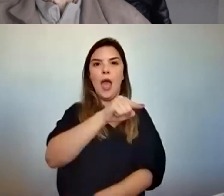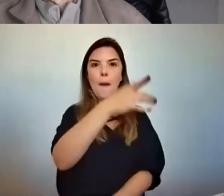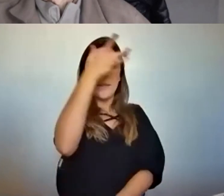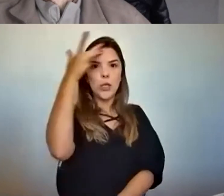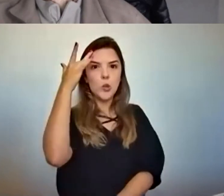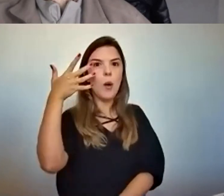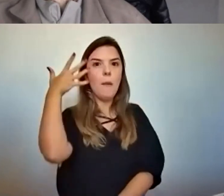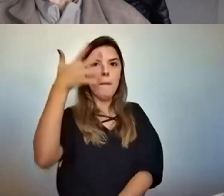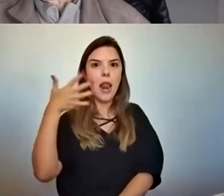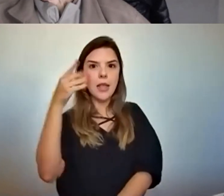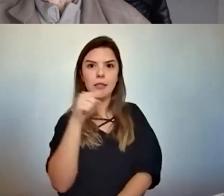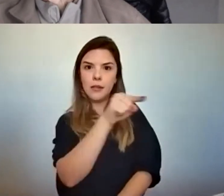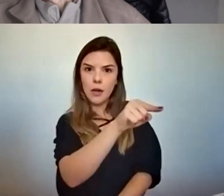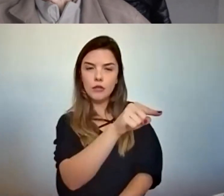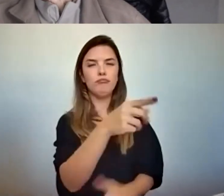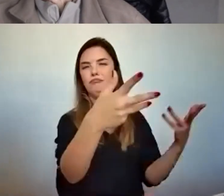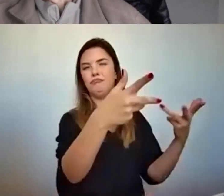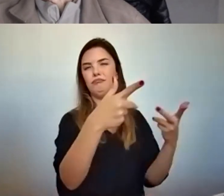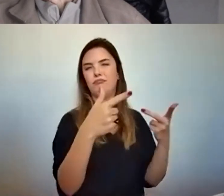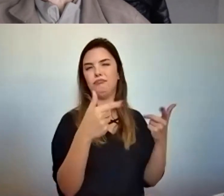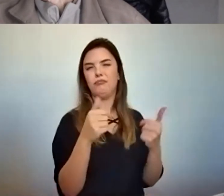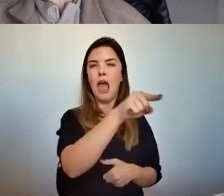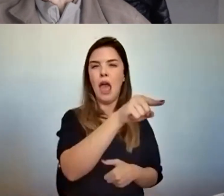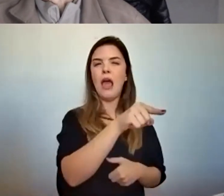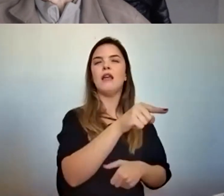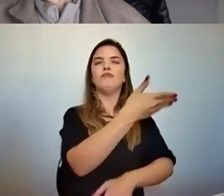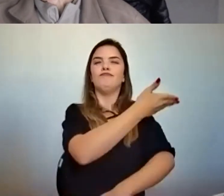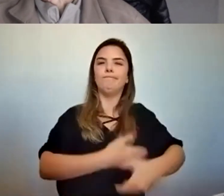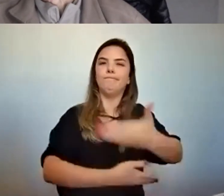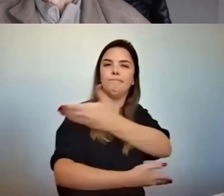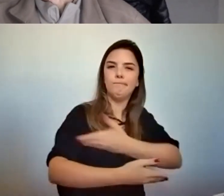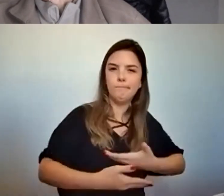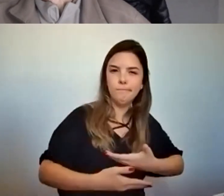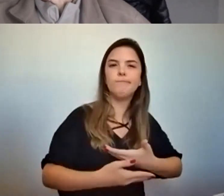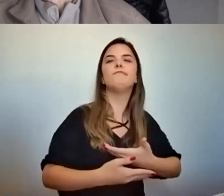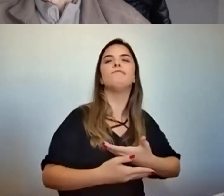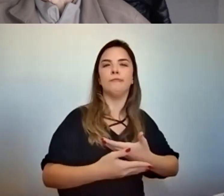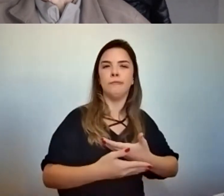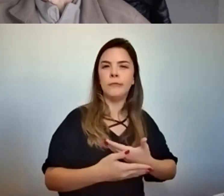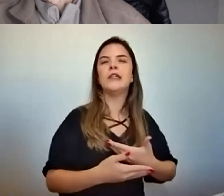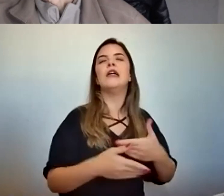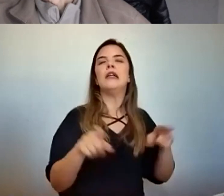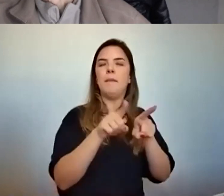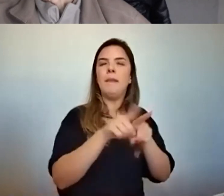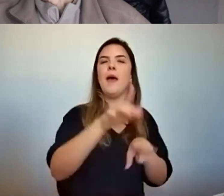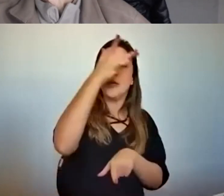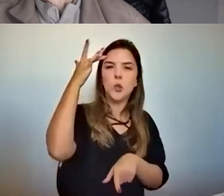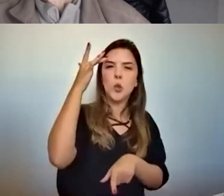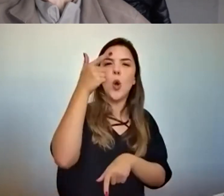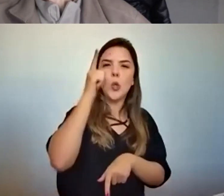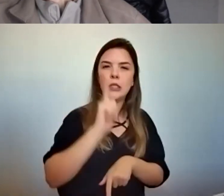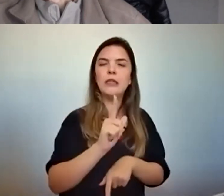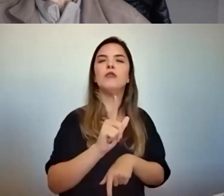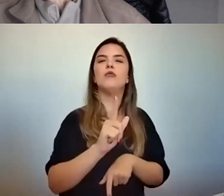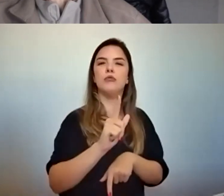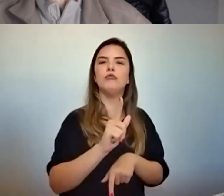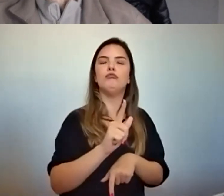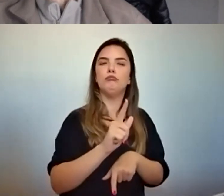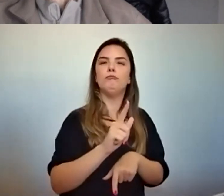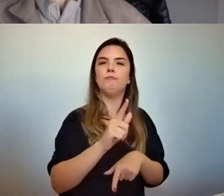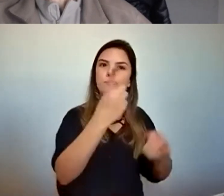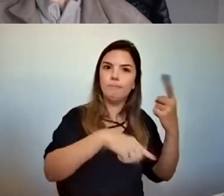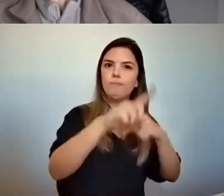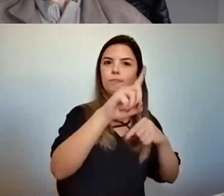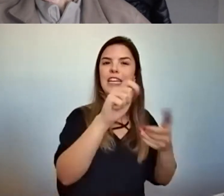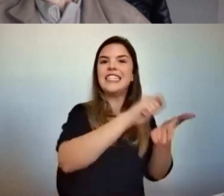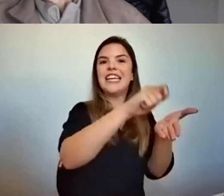born handicapped and became a guide in Alaska and wrote an excellent book. And